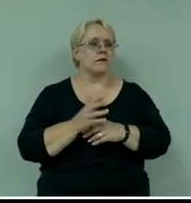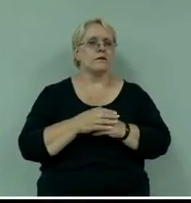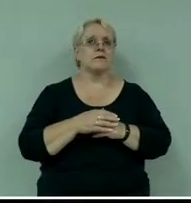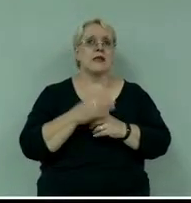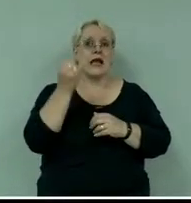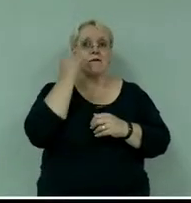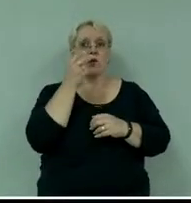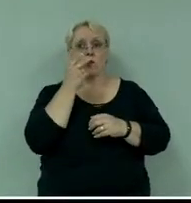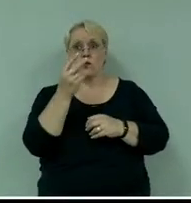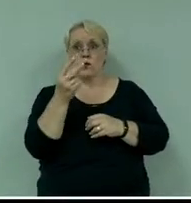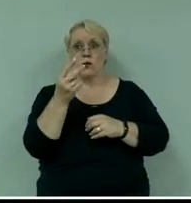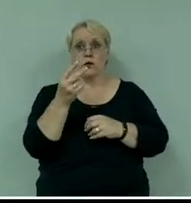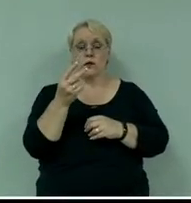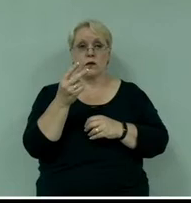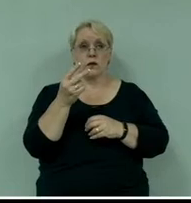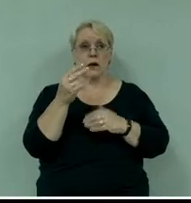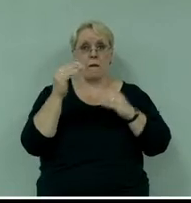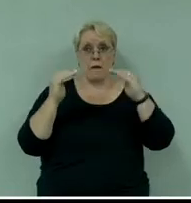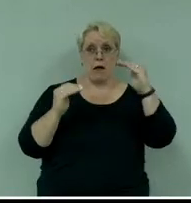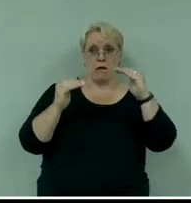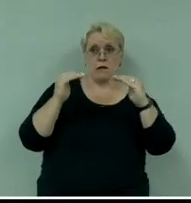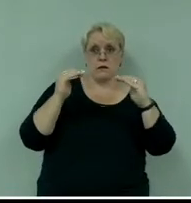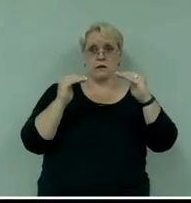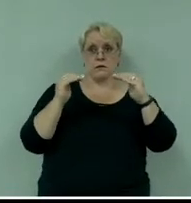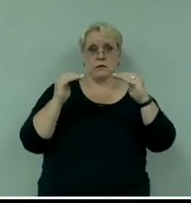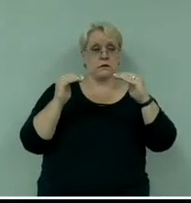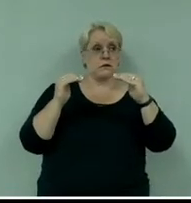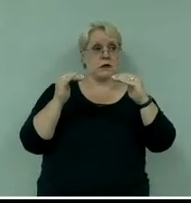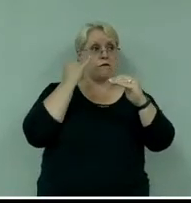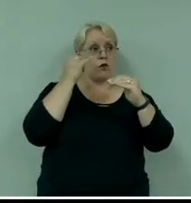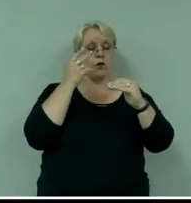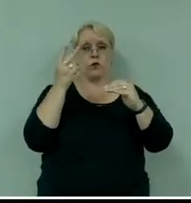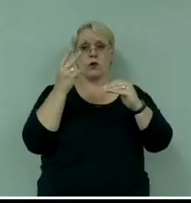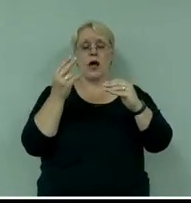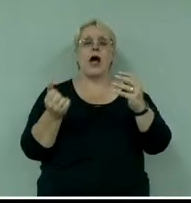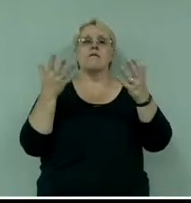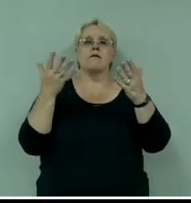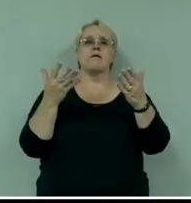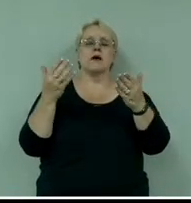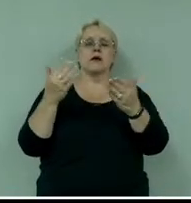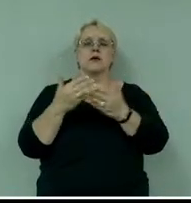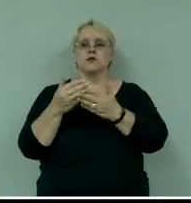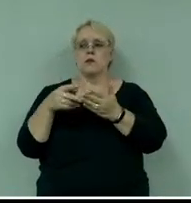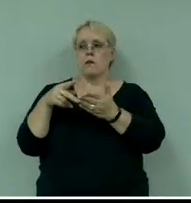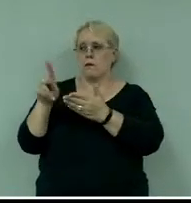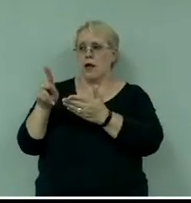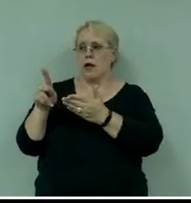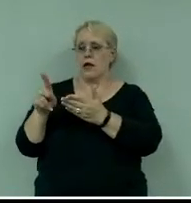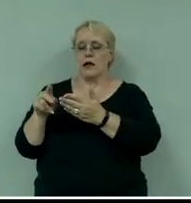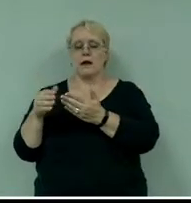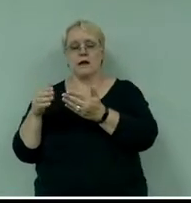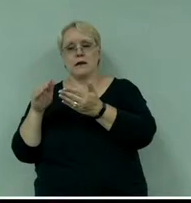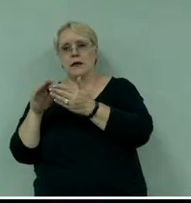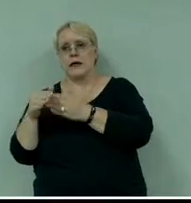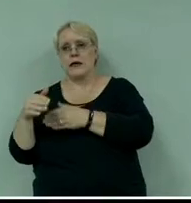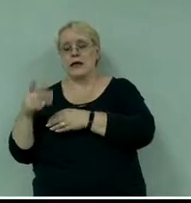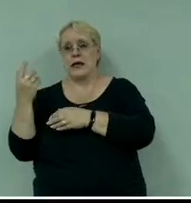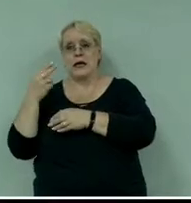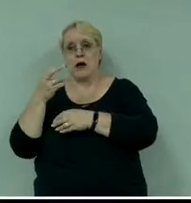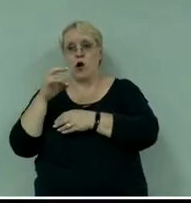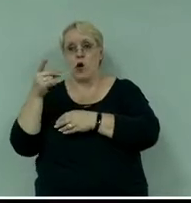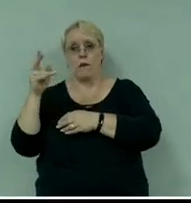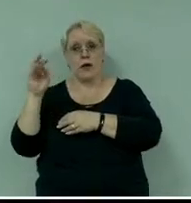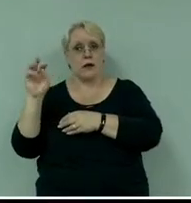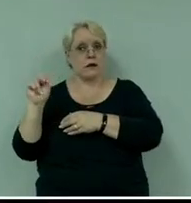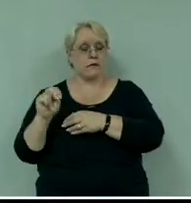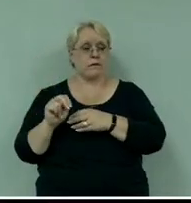If you look at if you want balance, and if you look at how much we're spending downtown versus what we're spending in Hessville, it's completely